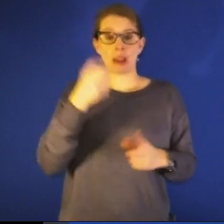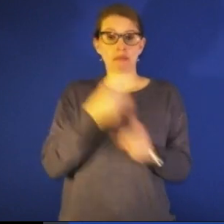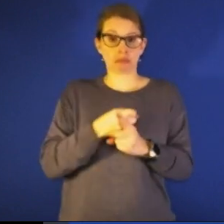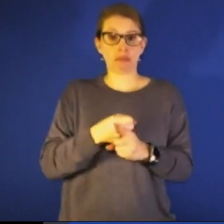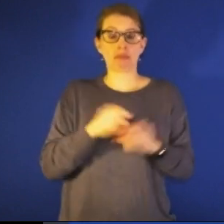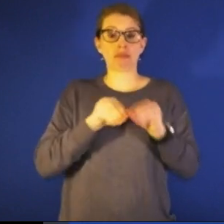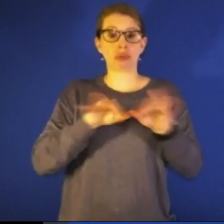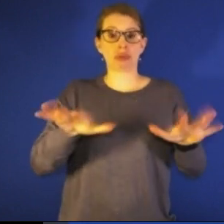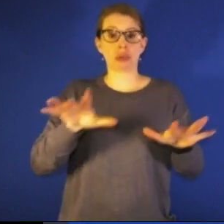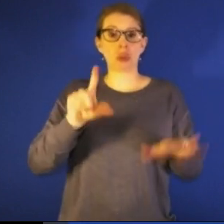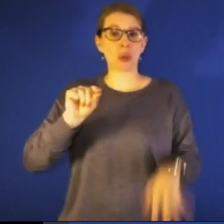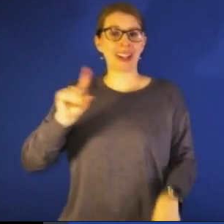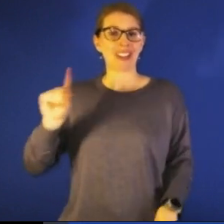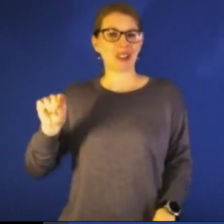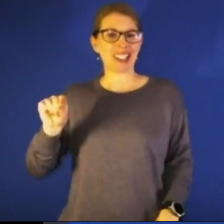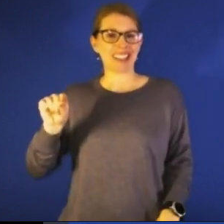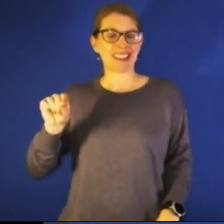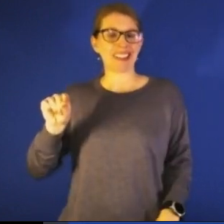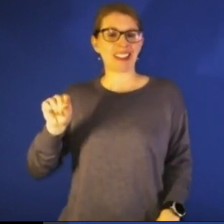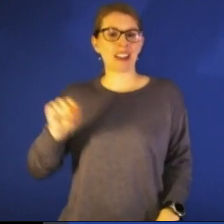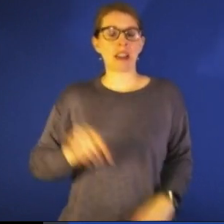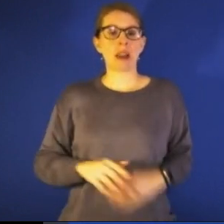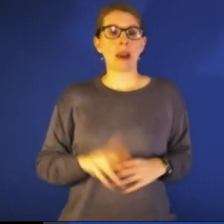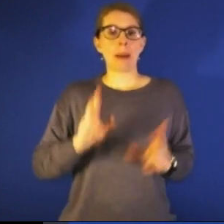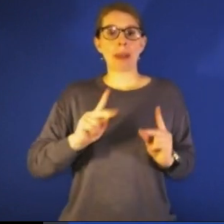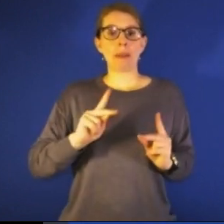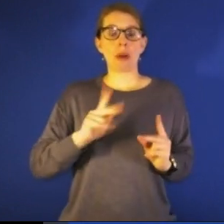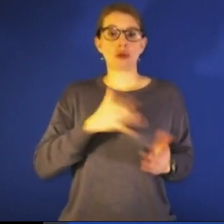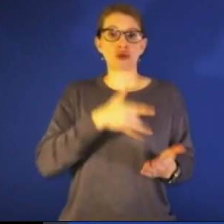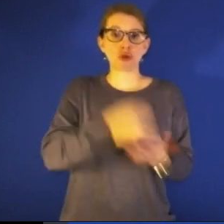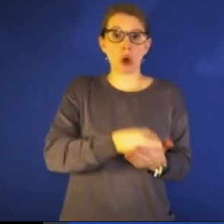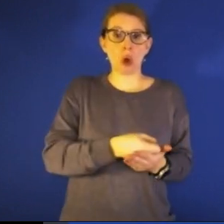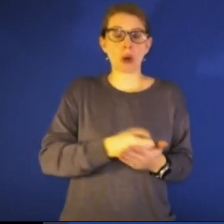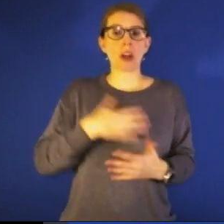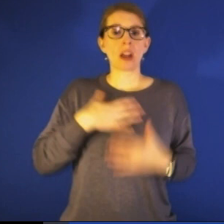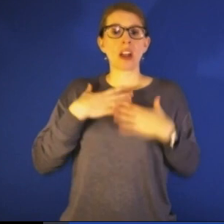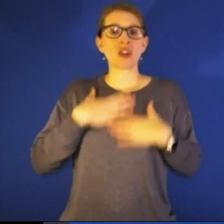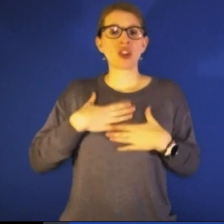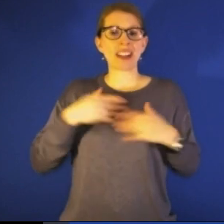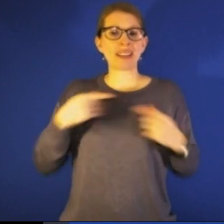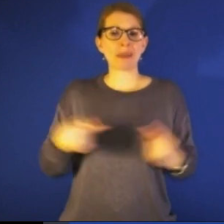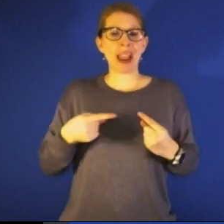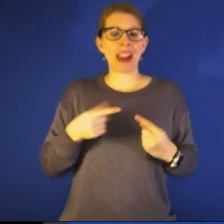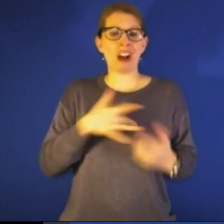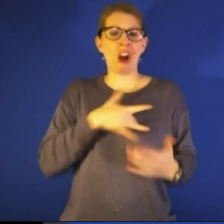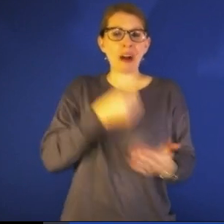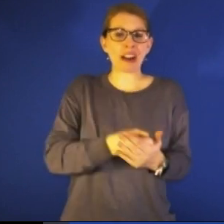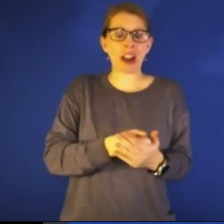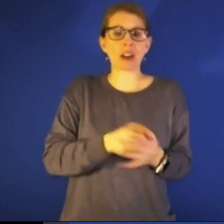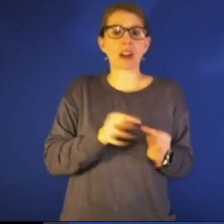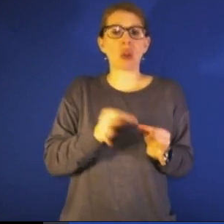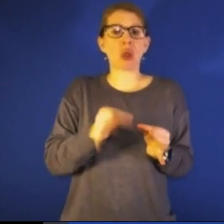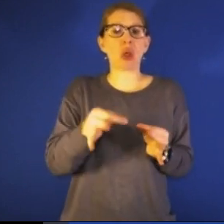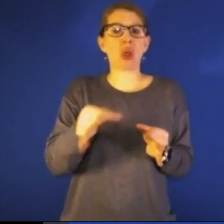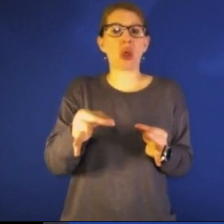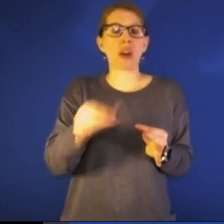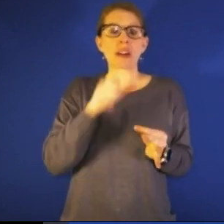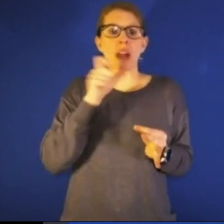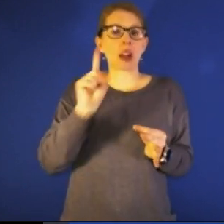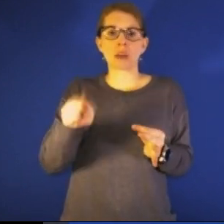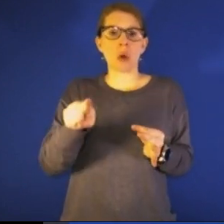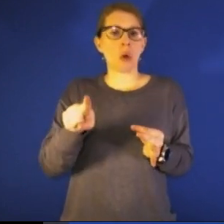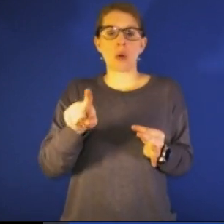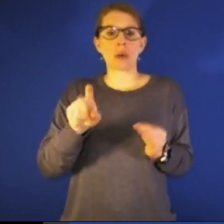lot of people were having strokes or chest pain and heart attacks, avoided going to the ED, and that did lead to